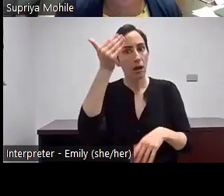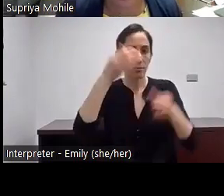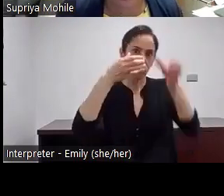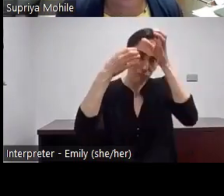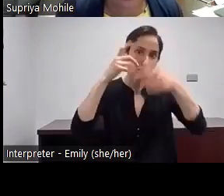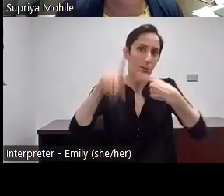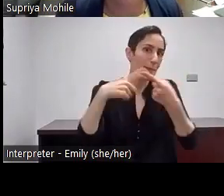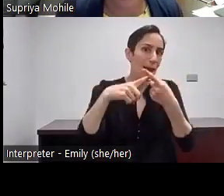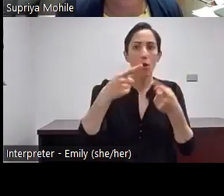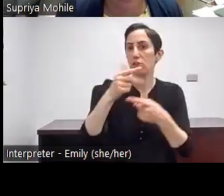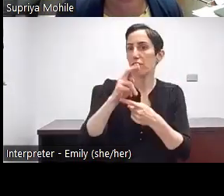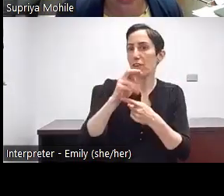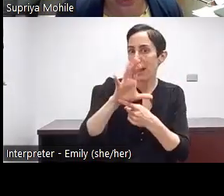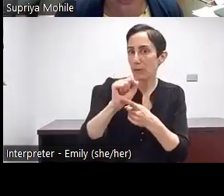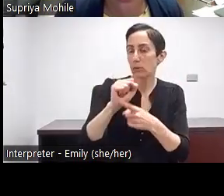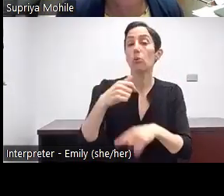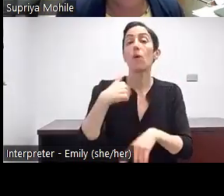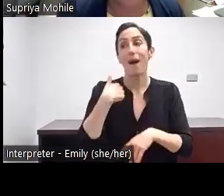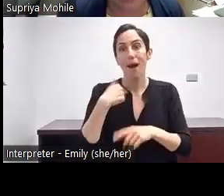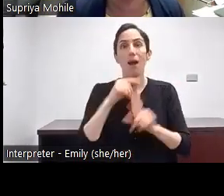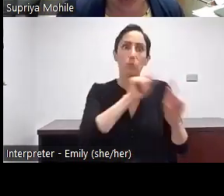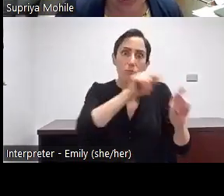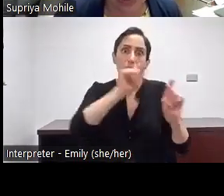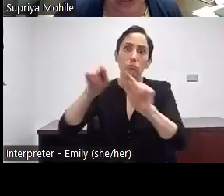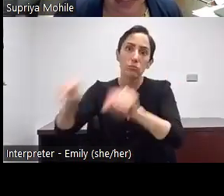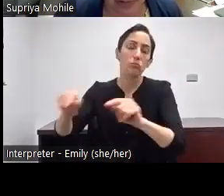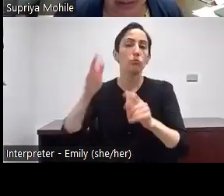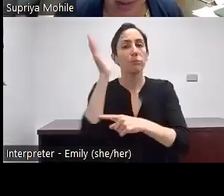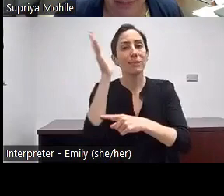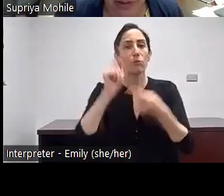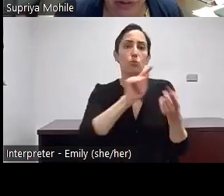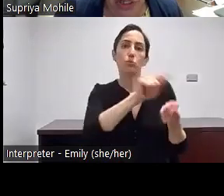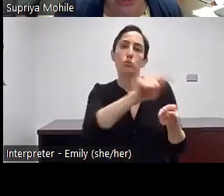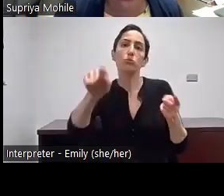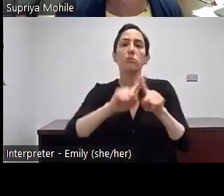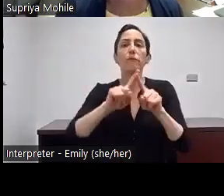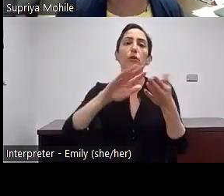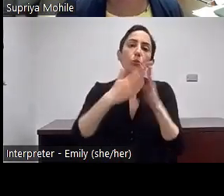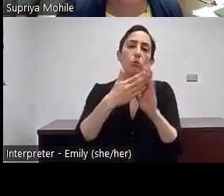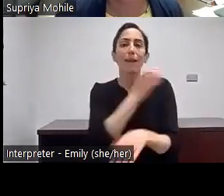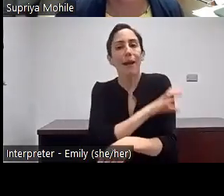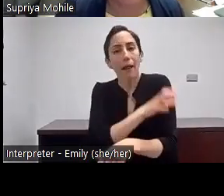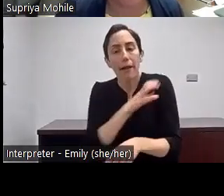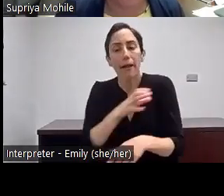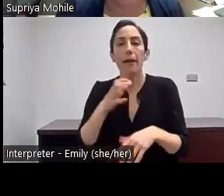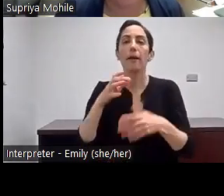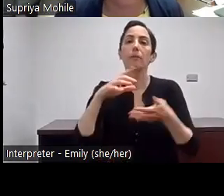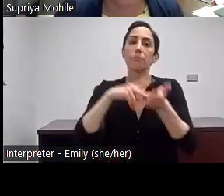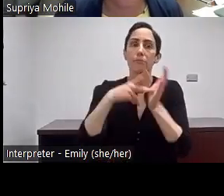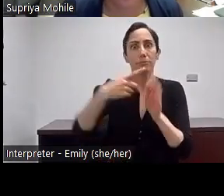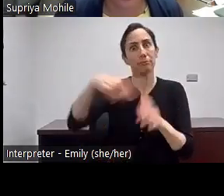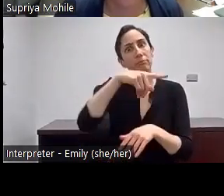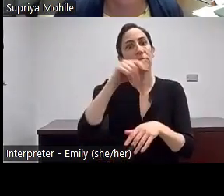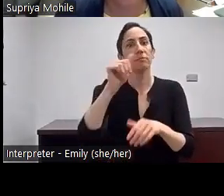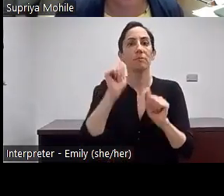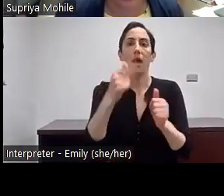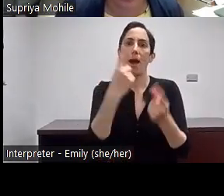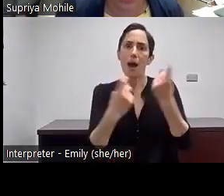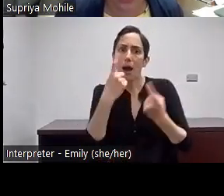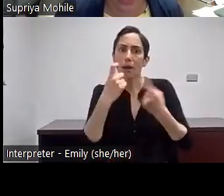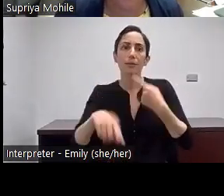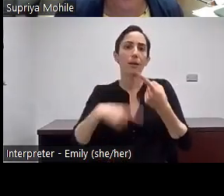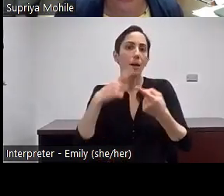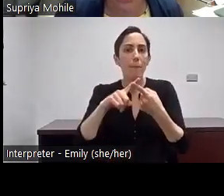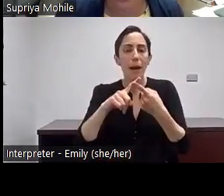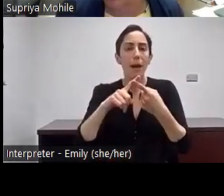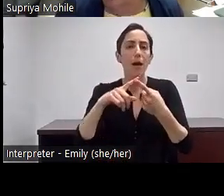the community is to provide knowledge in the hands of patients and community members so they can ask about these kinds of tools from their